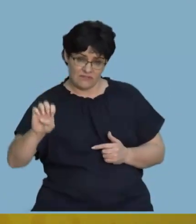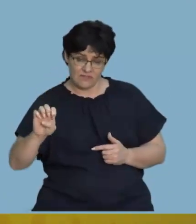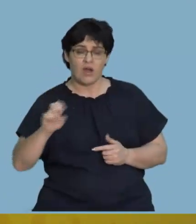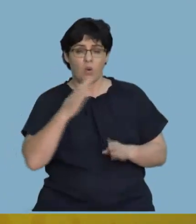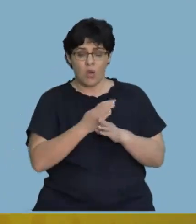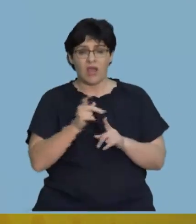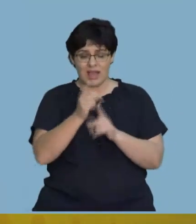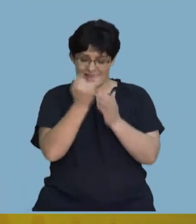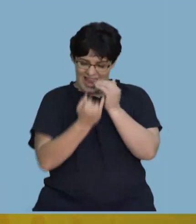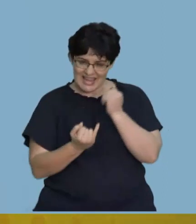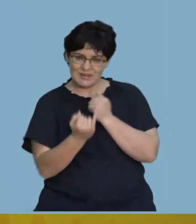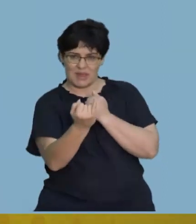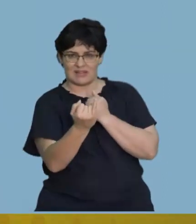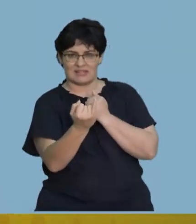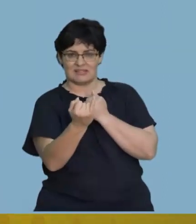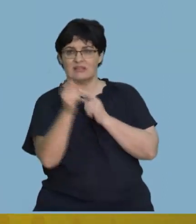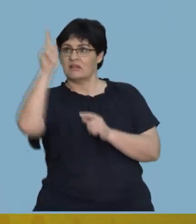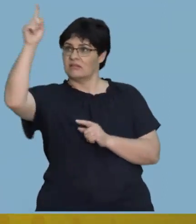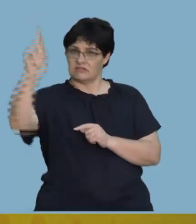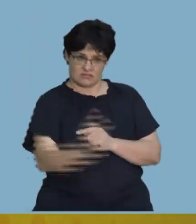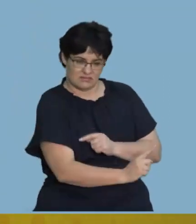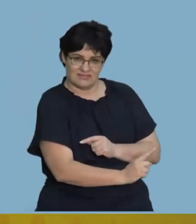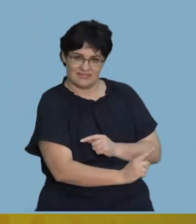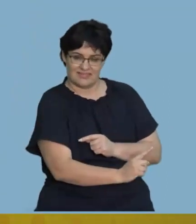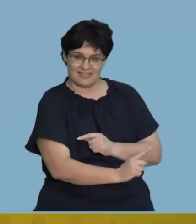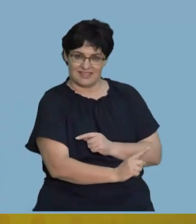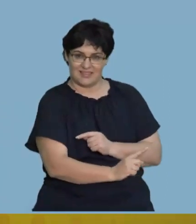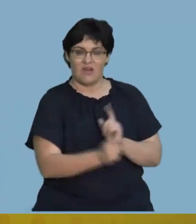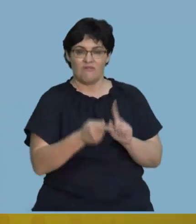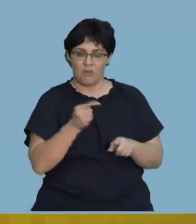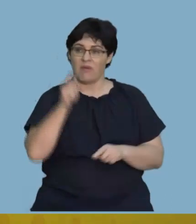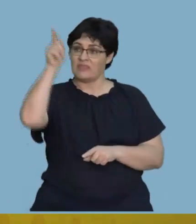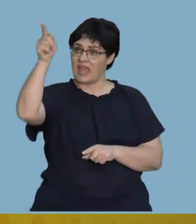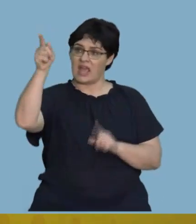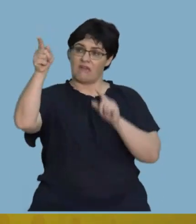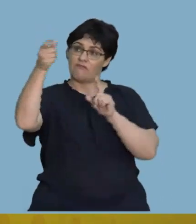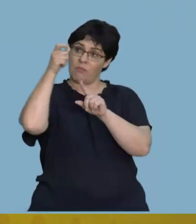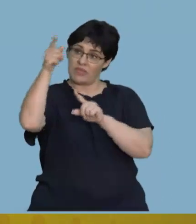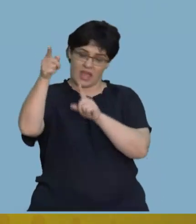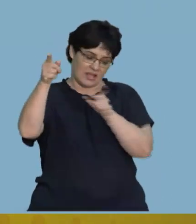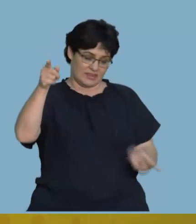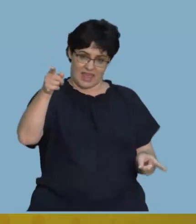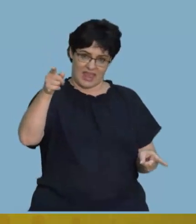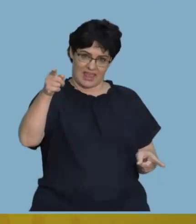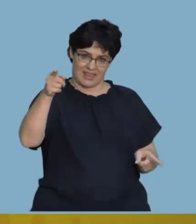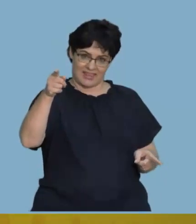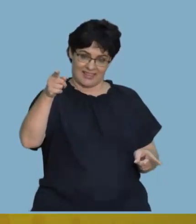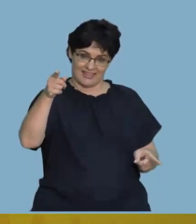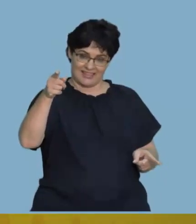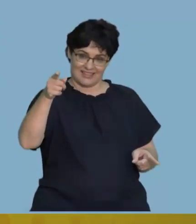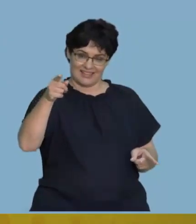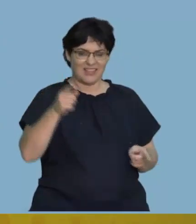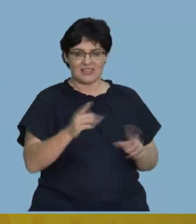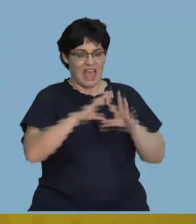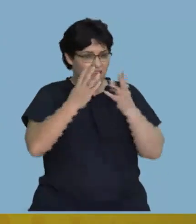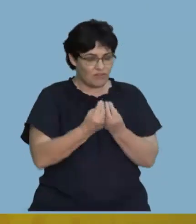independent of the path that is taken between moving that object between any 2 points in space. So that's all or nothing.